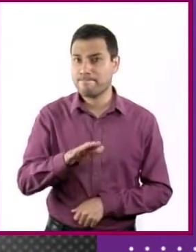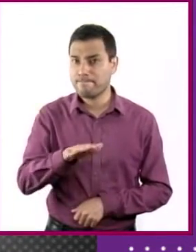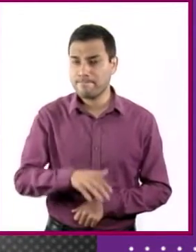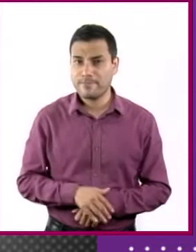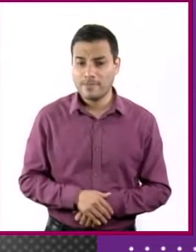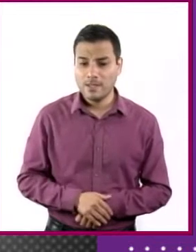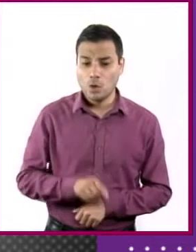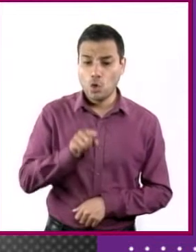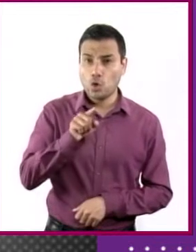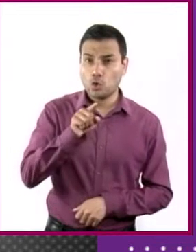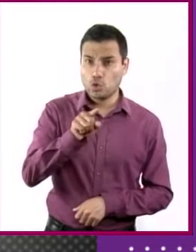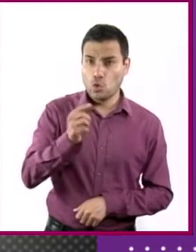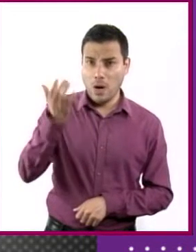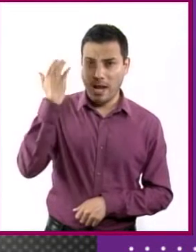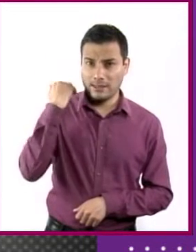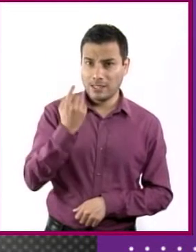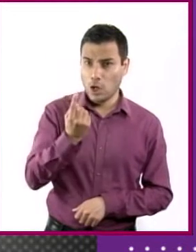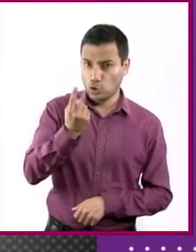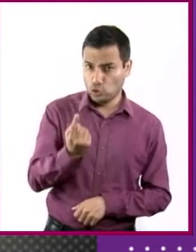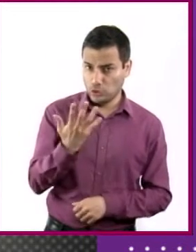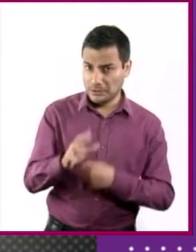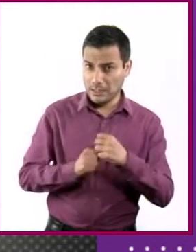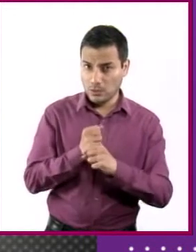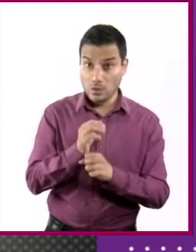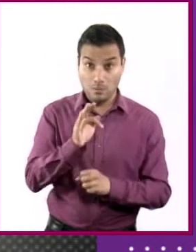Could you play the trumpet when you were 10?